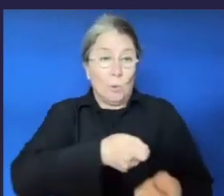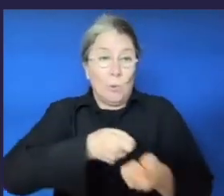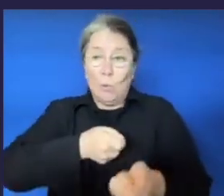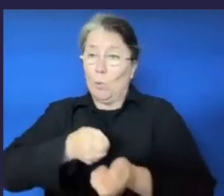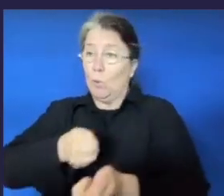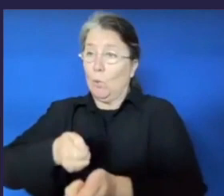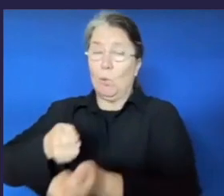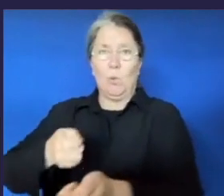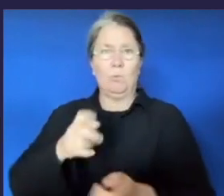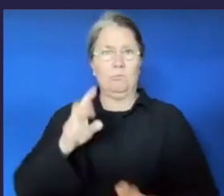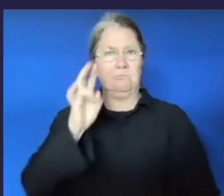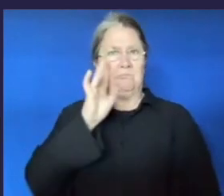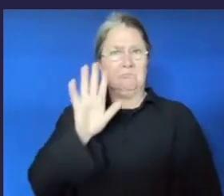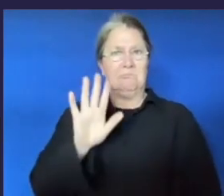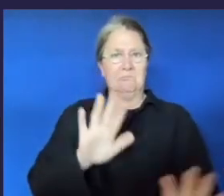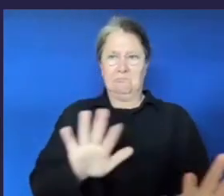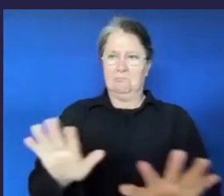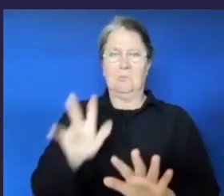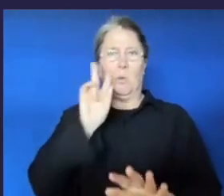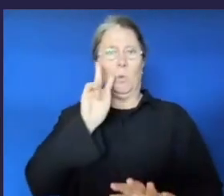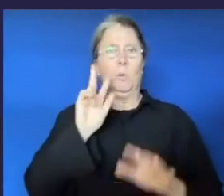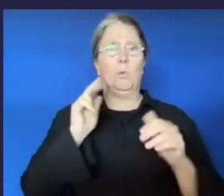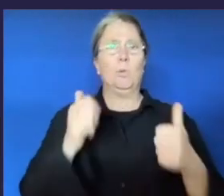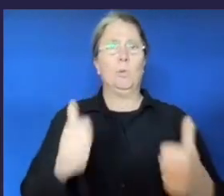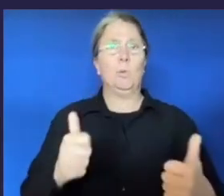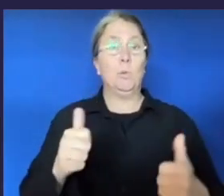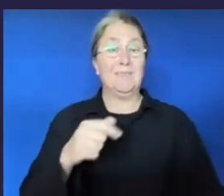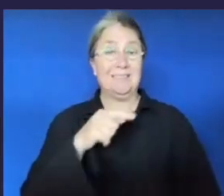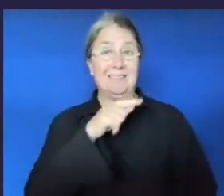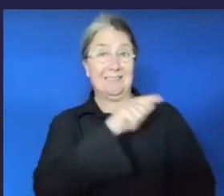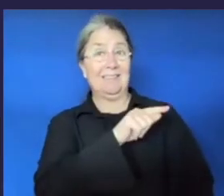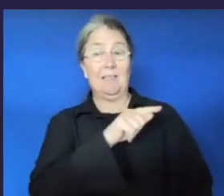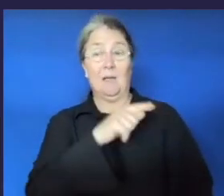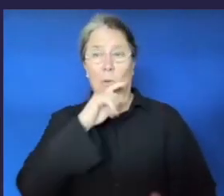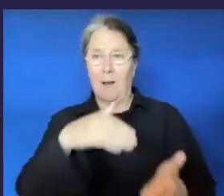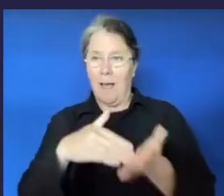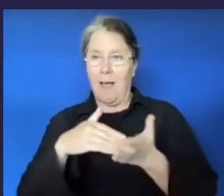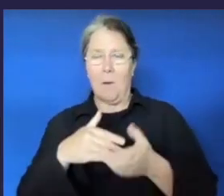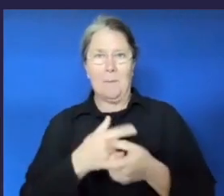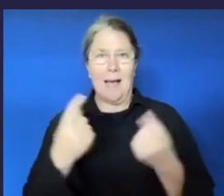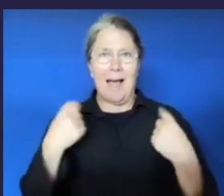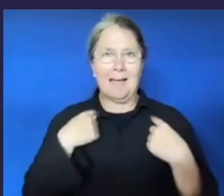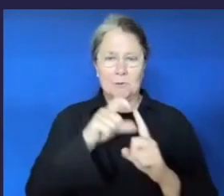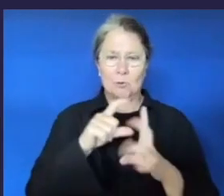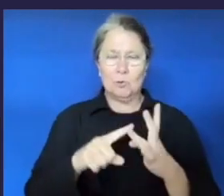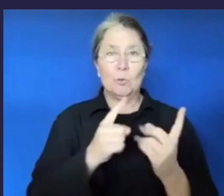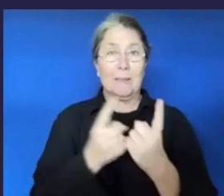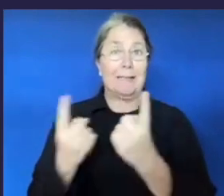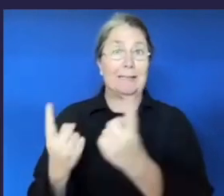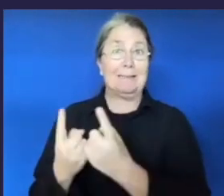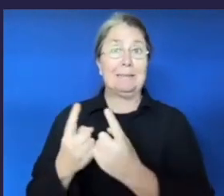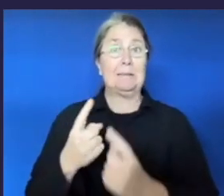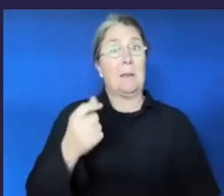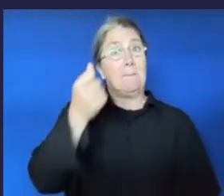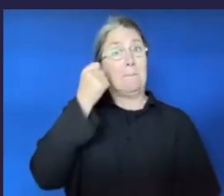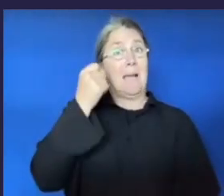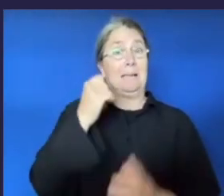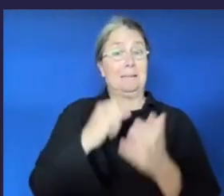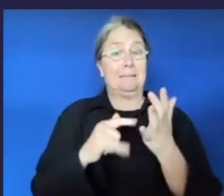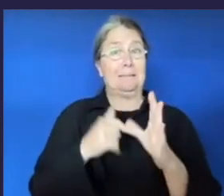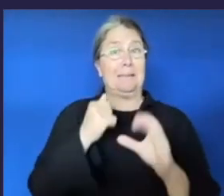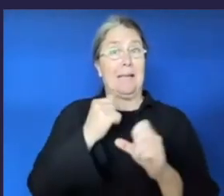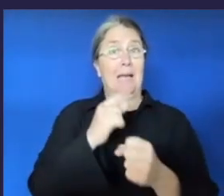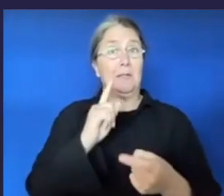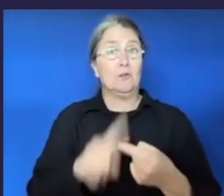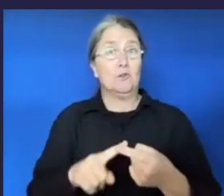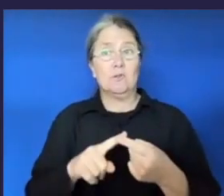and presentable. She also helps us run items backstage to artists, helps us keep our seating banks kind